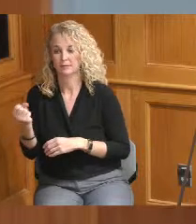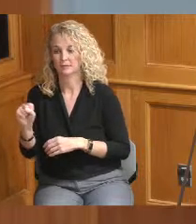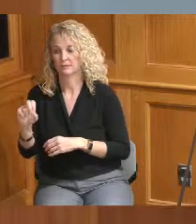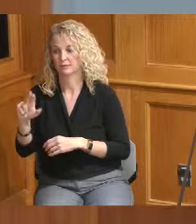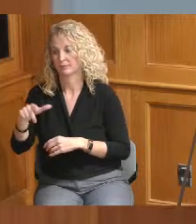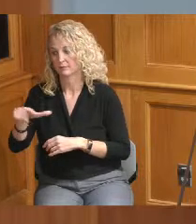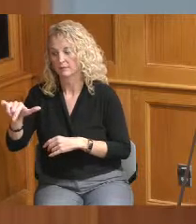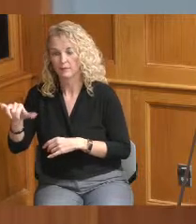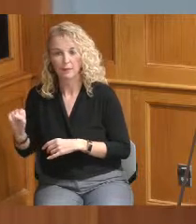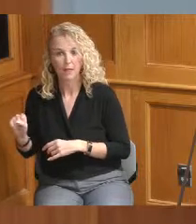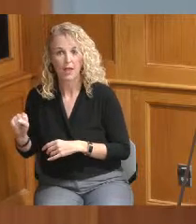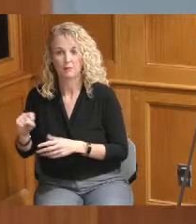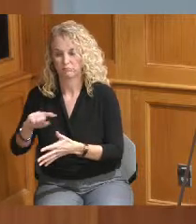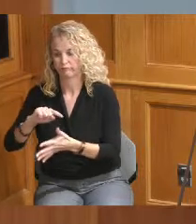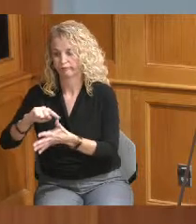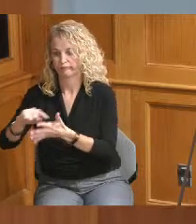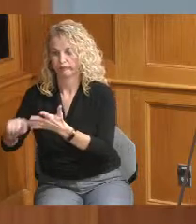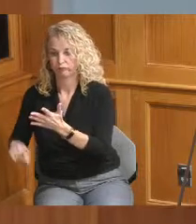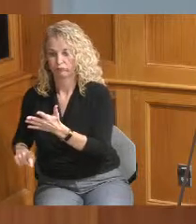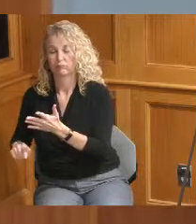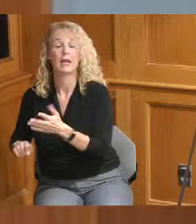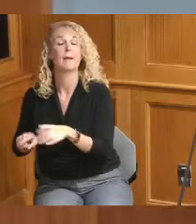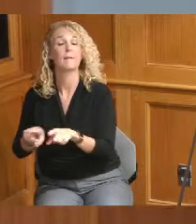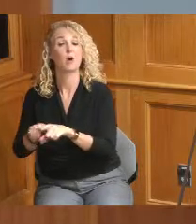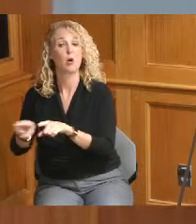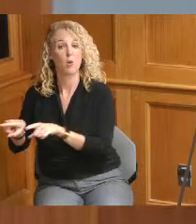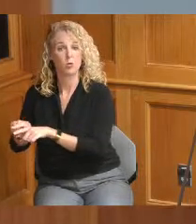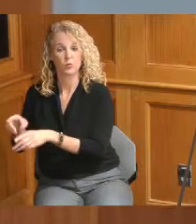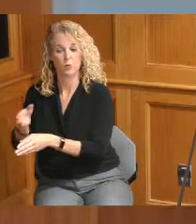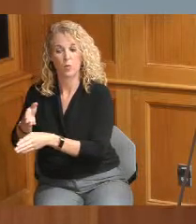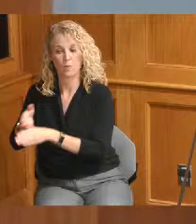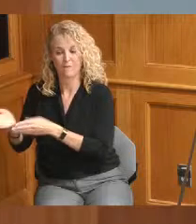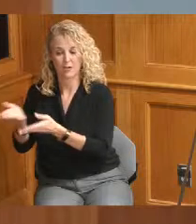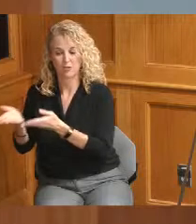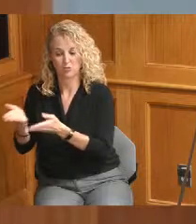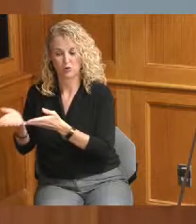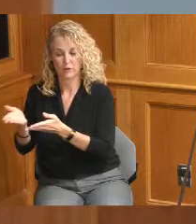supplies, in addition to professional services that we need for